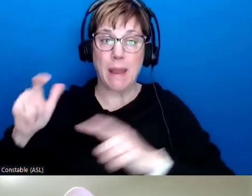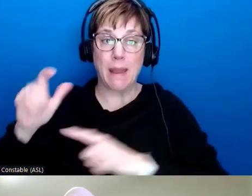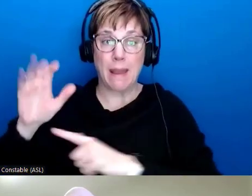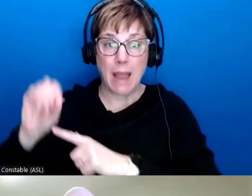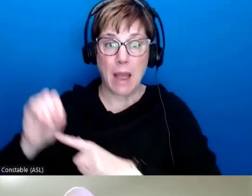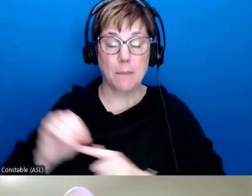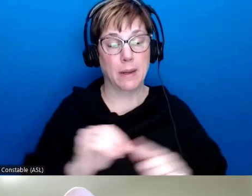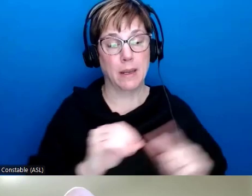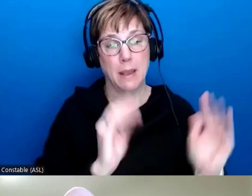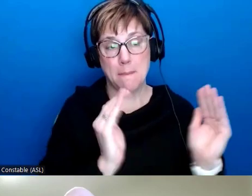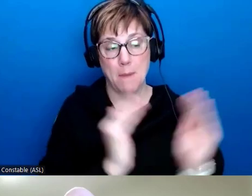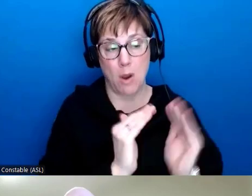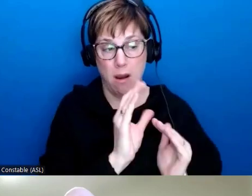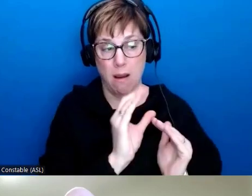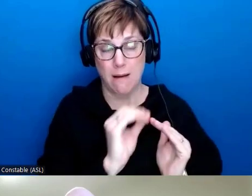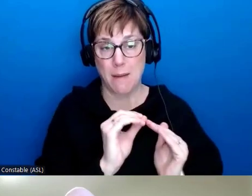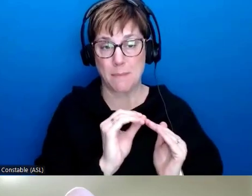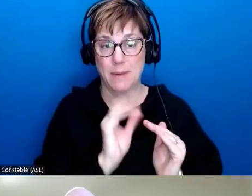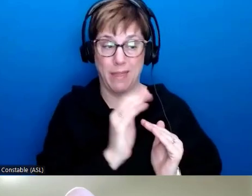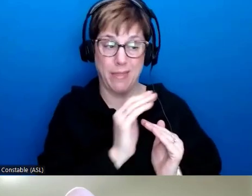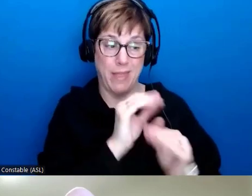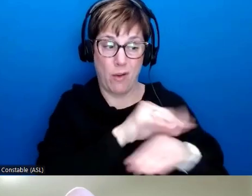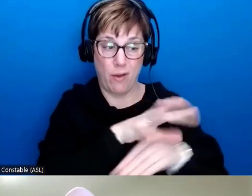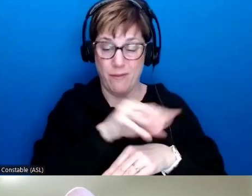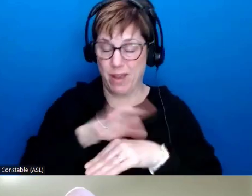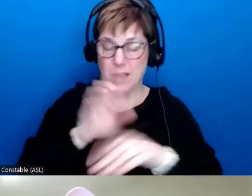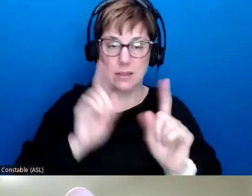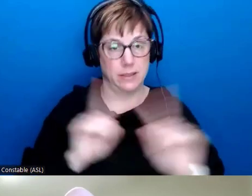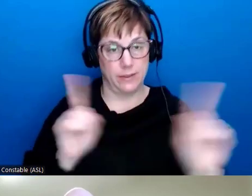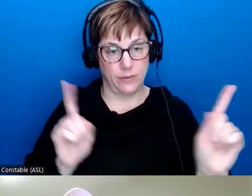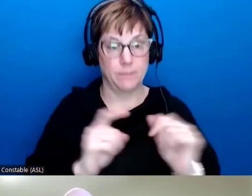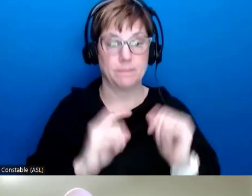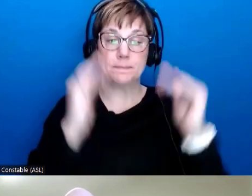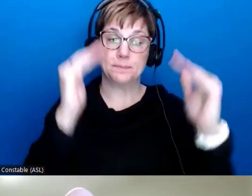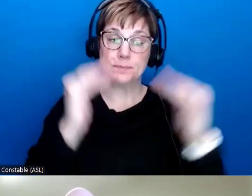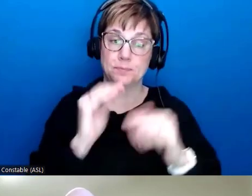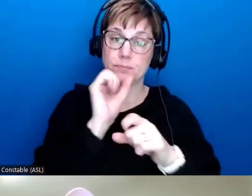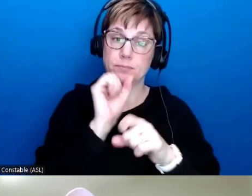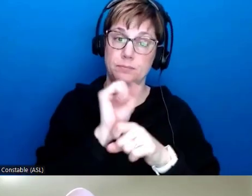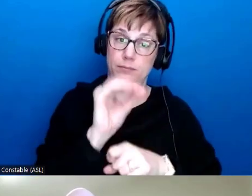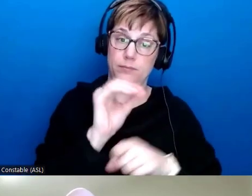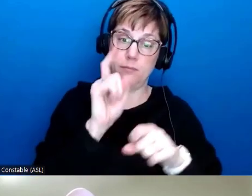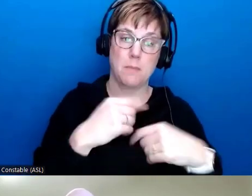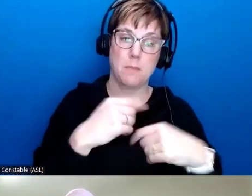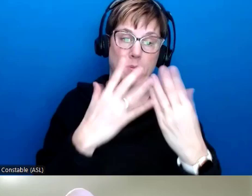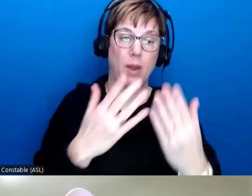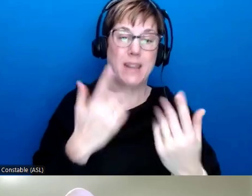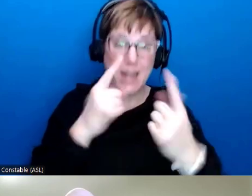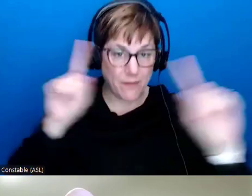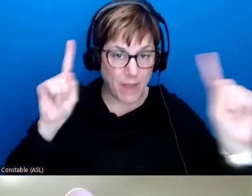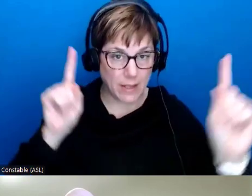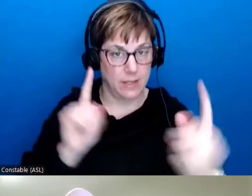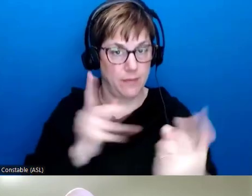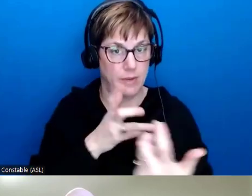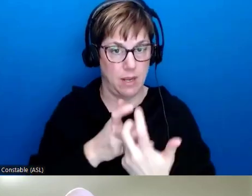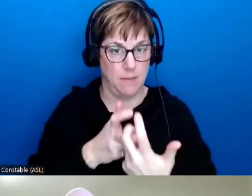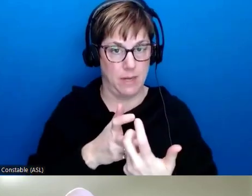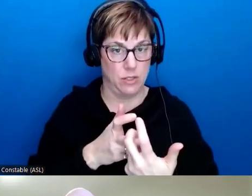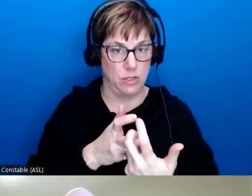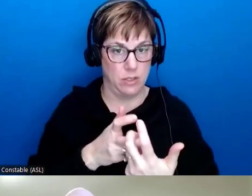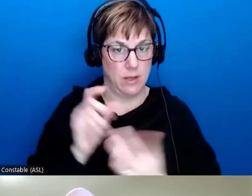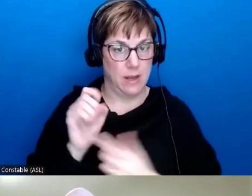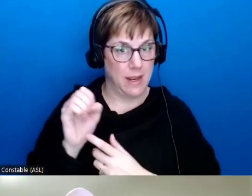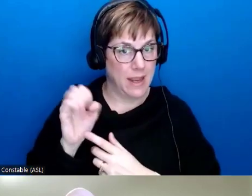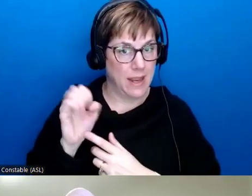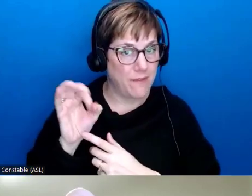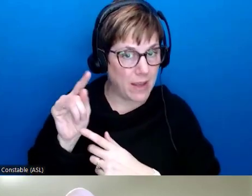And employers must provide an effective accommodation, not necessarily the accommodation that the employee has requested. So you